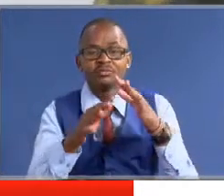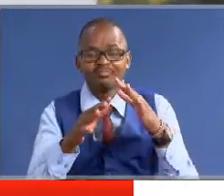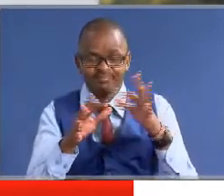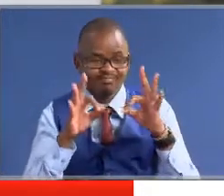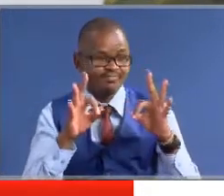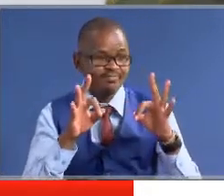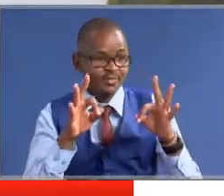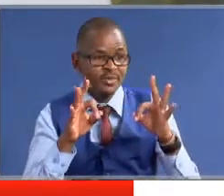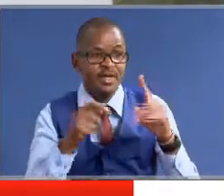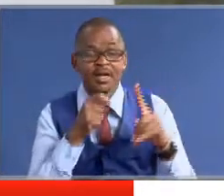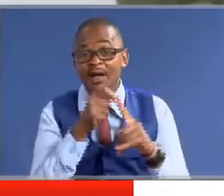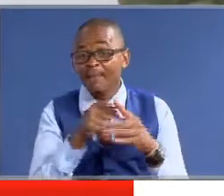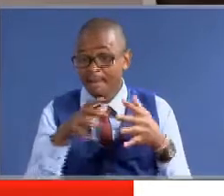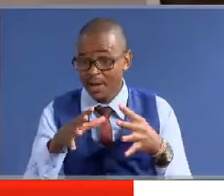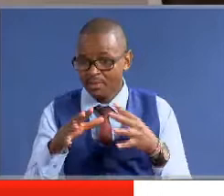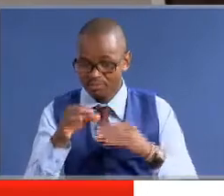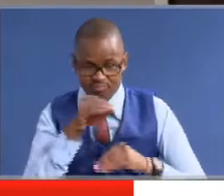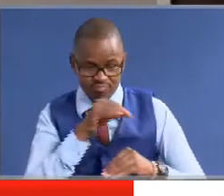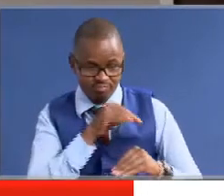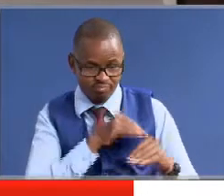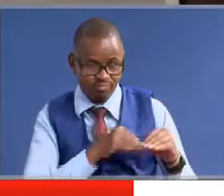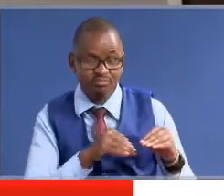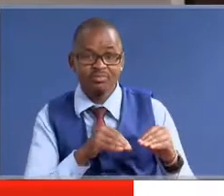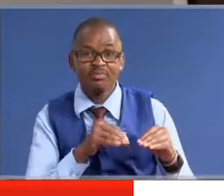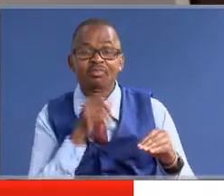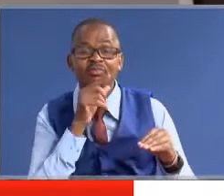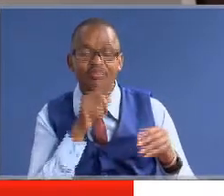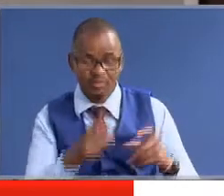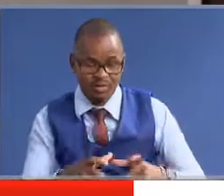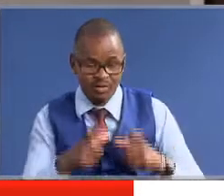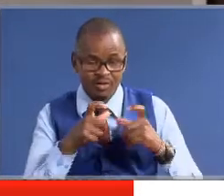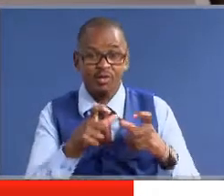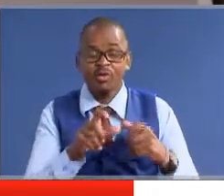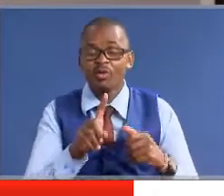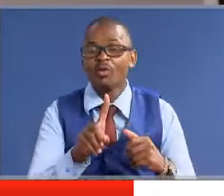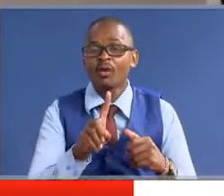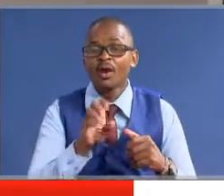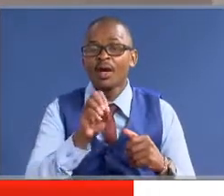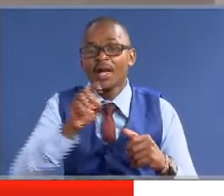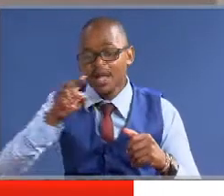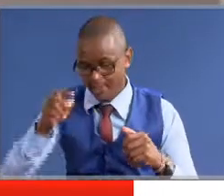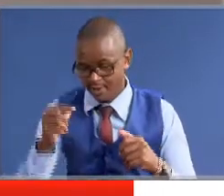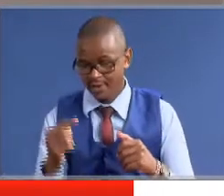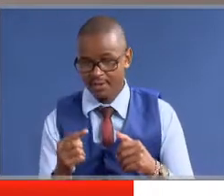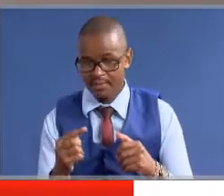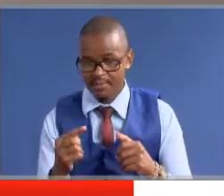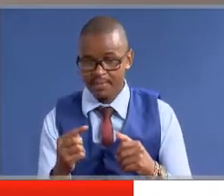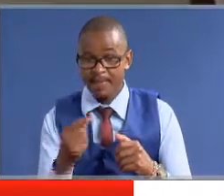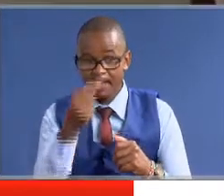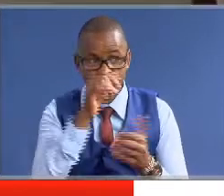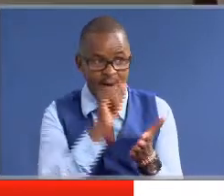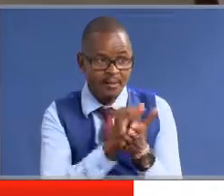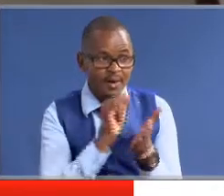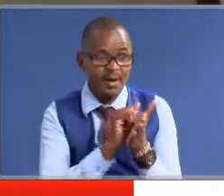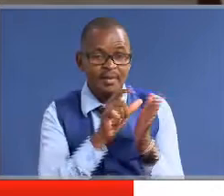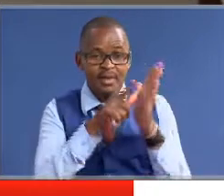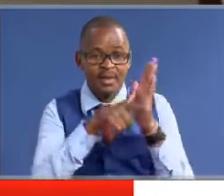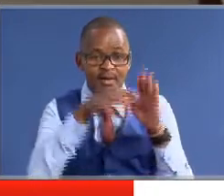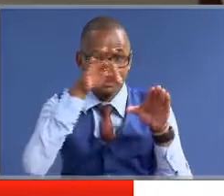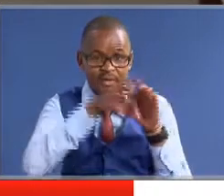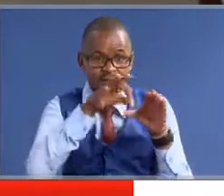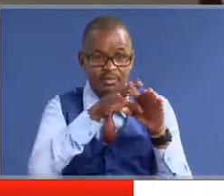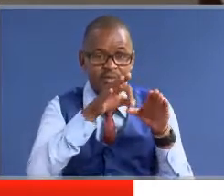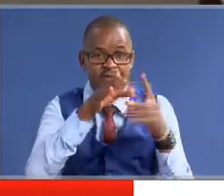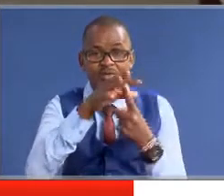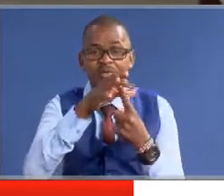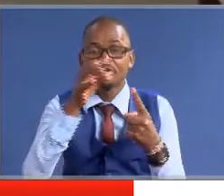outstanding talent of people with disabilities, he was awarded 100,000 shillings, an amount that he later deposited to